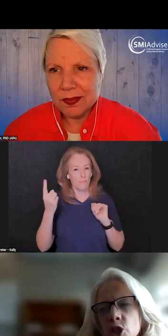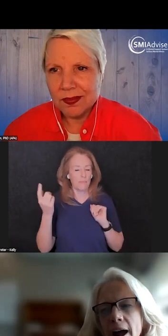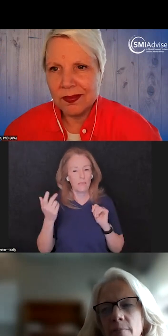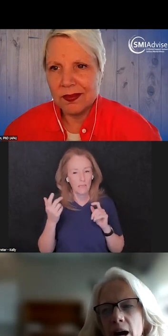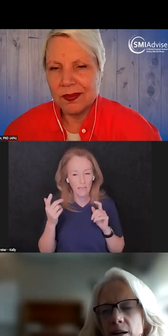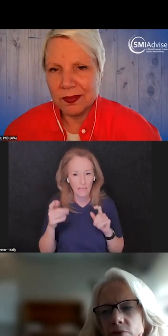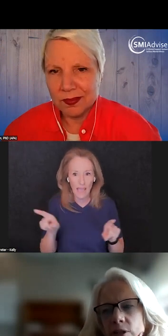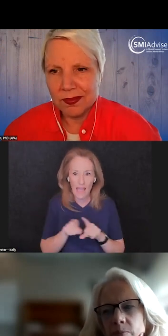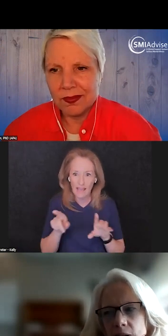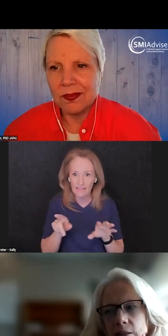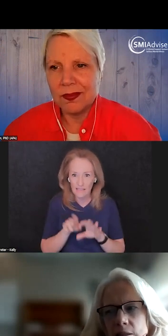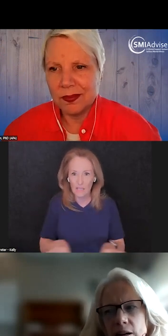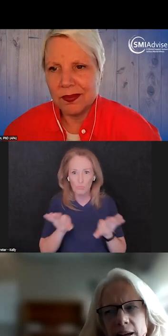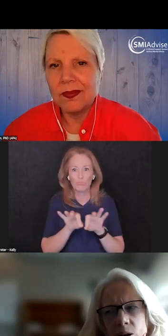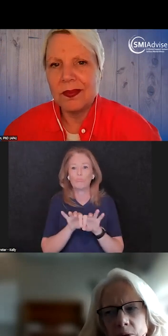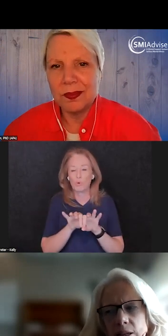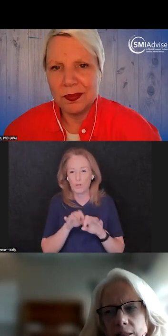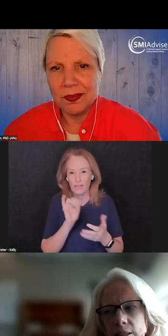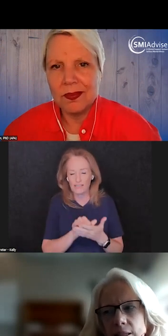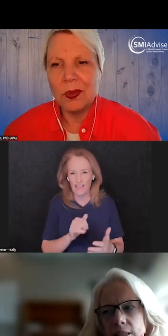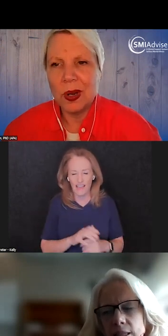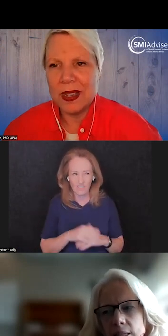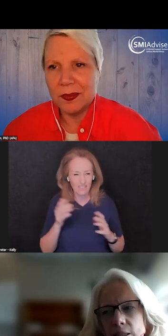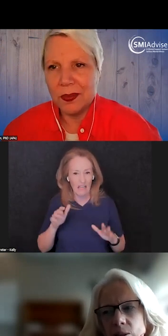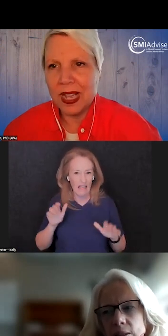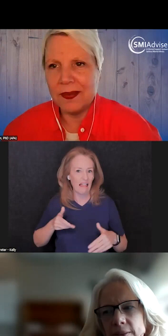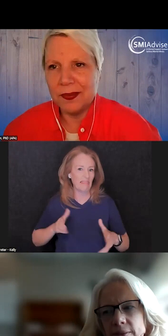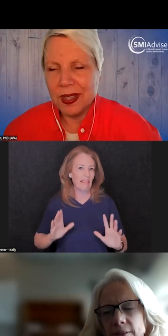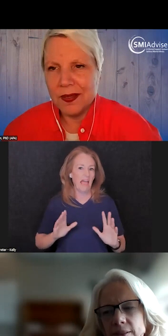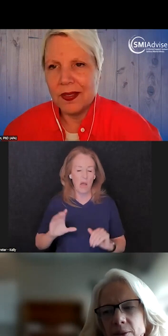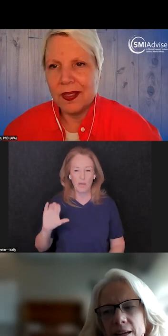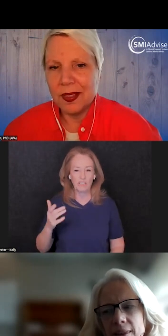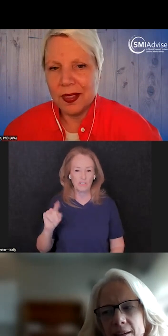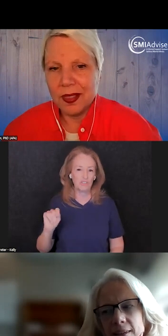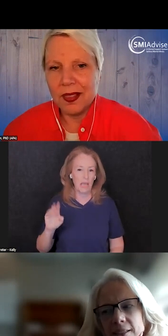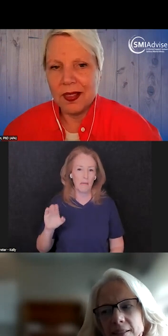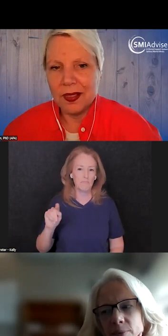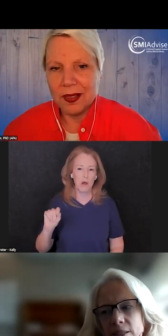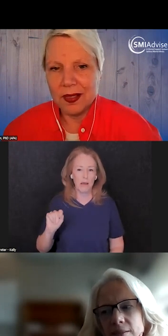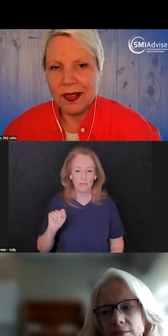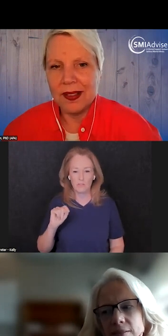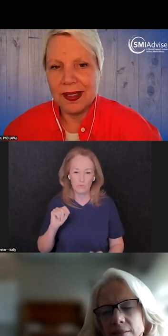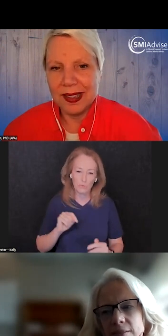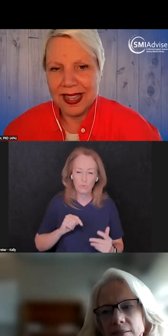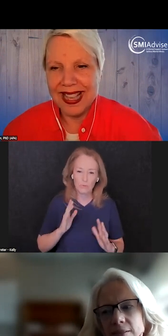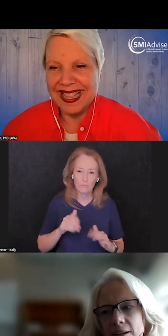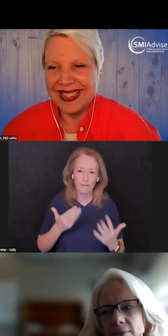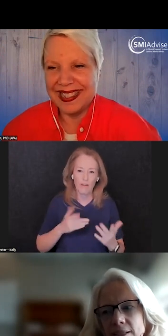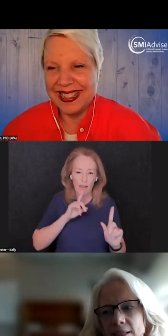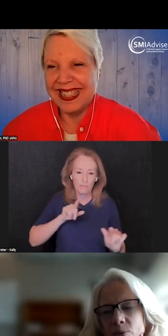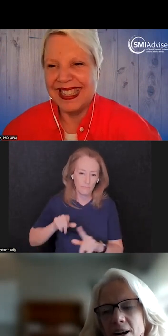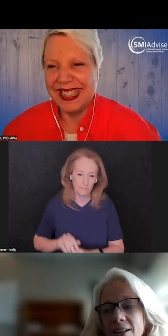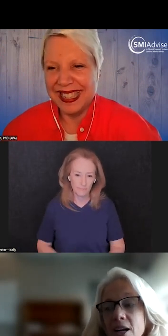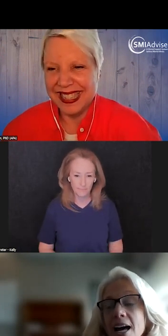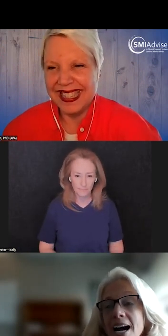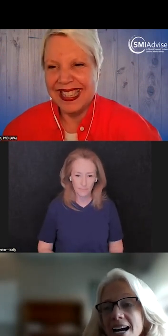letting a chat bot give responses on a helpline. Right. So, right. And so I think that it would definitely